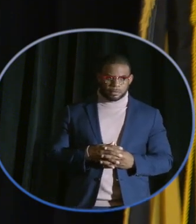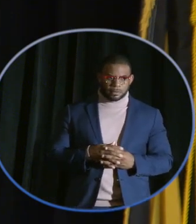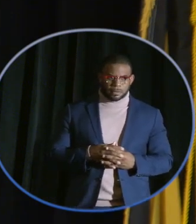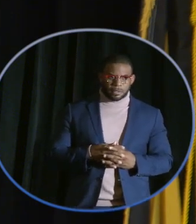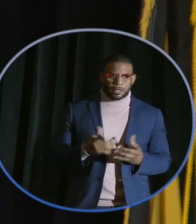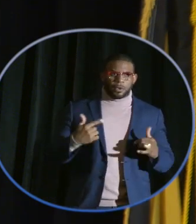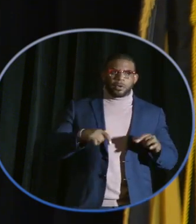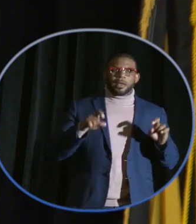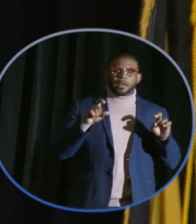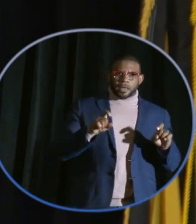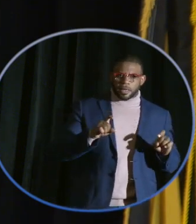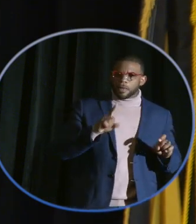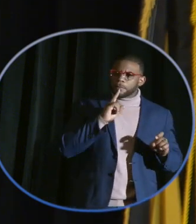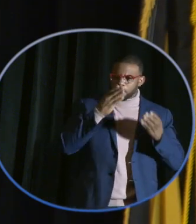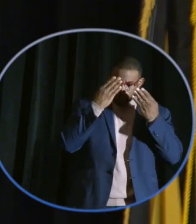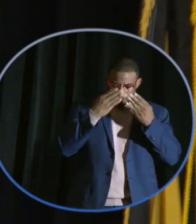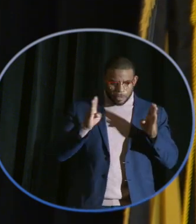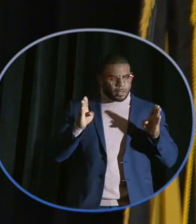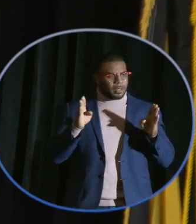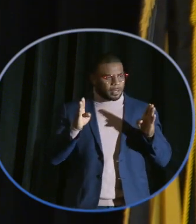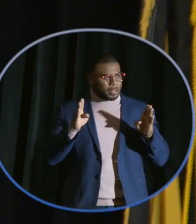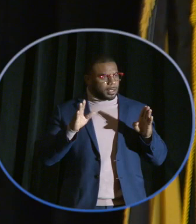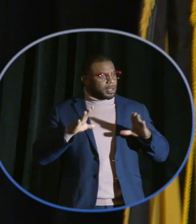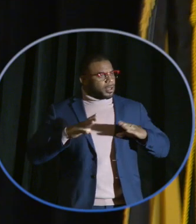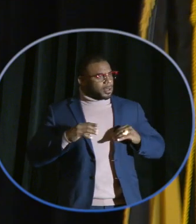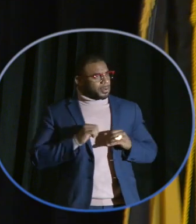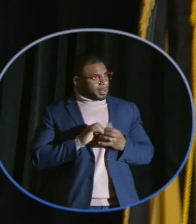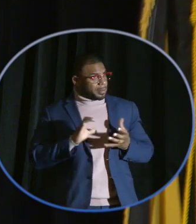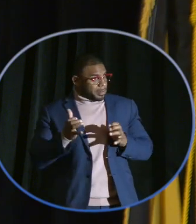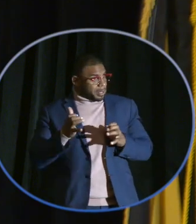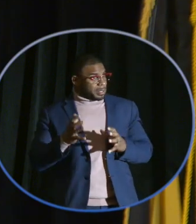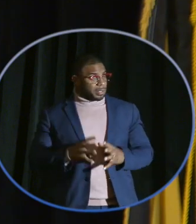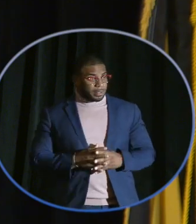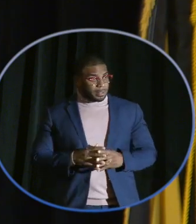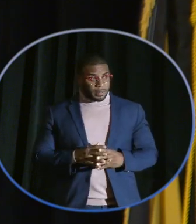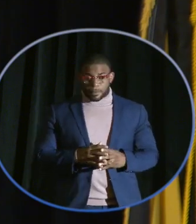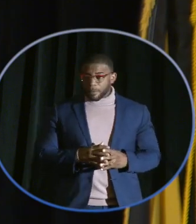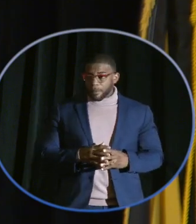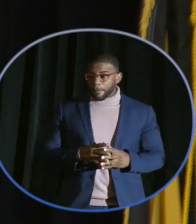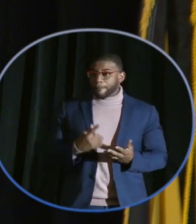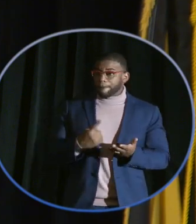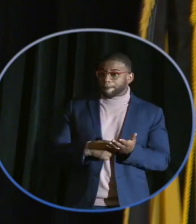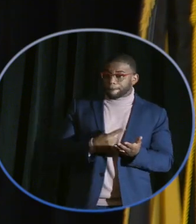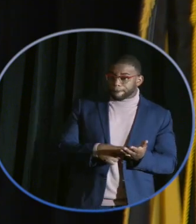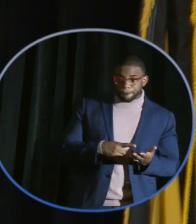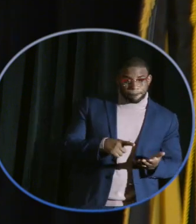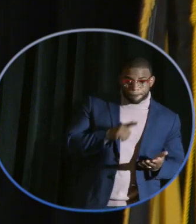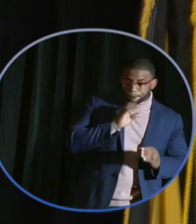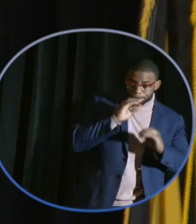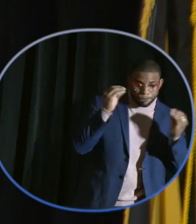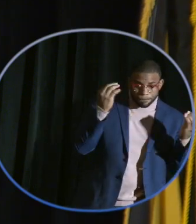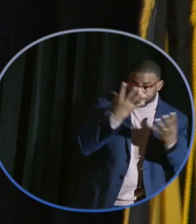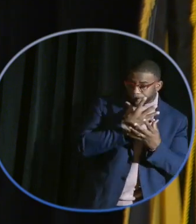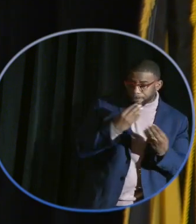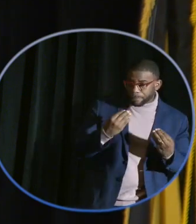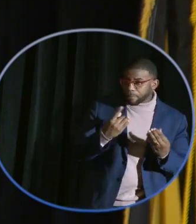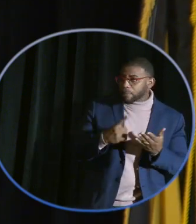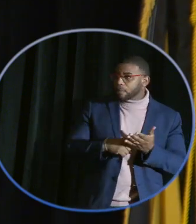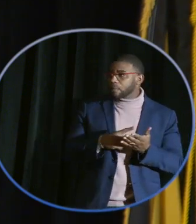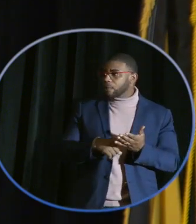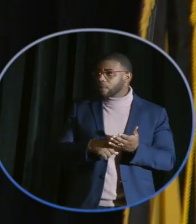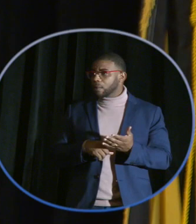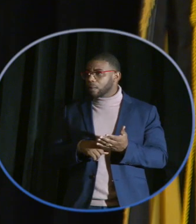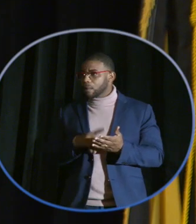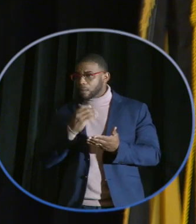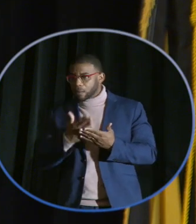and we have to be okay with messy. Sometimes it's not pretty. Sometimes